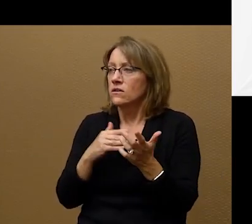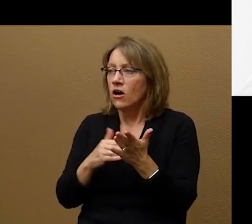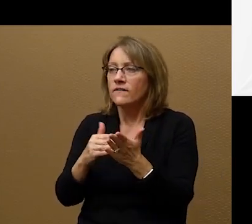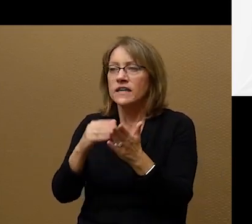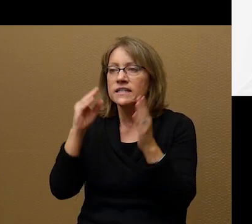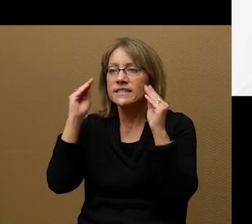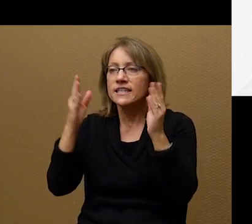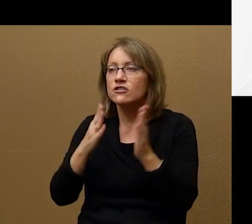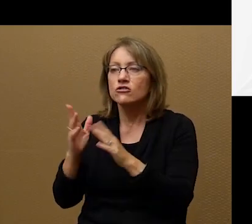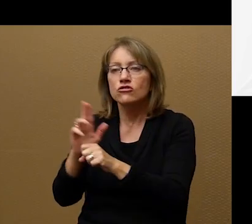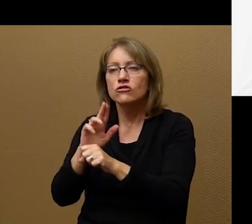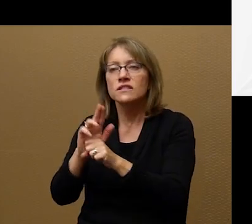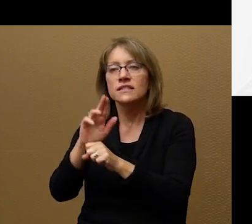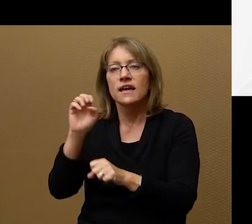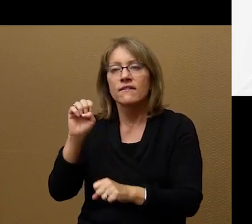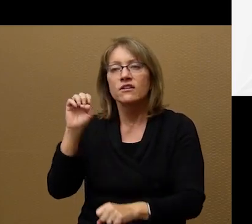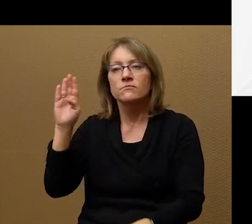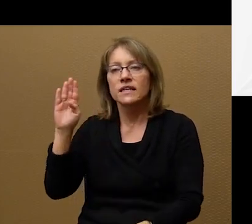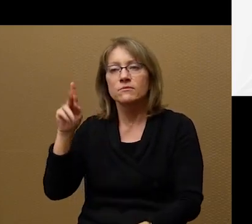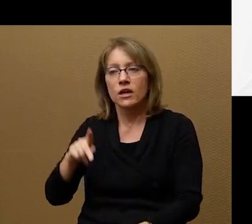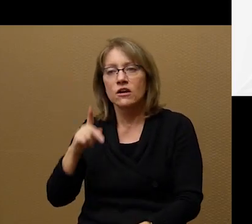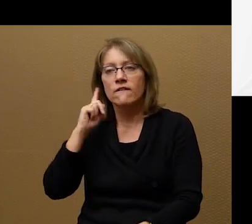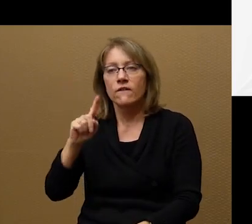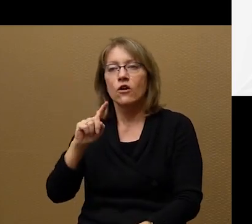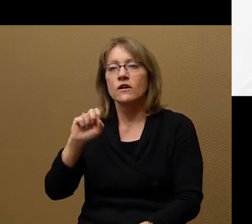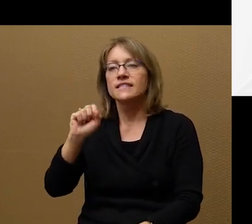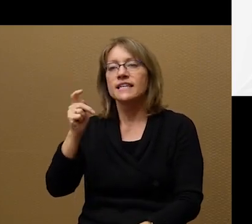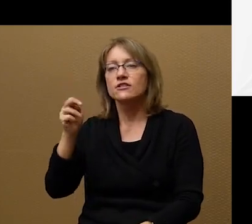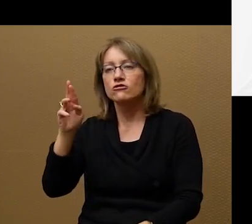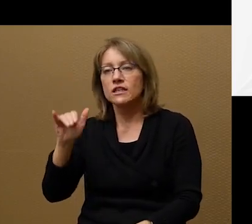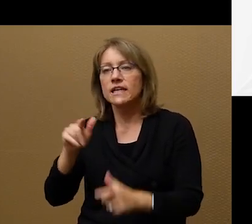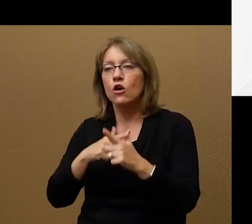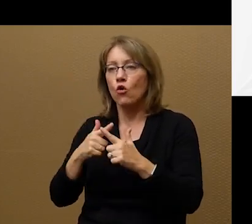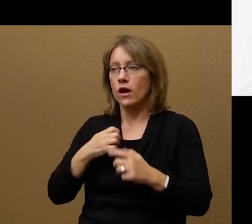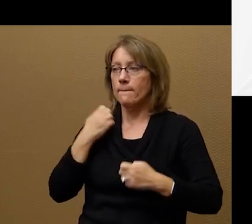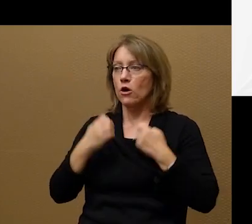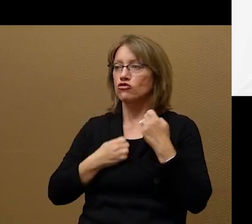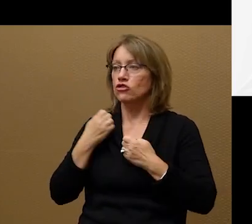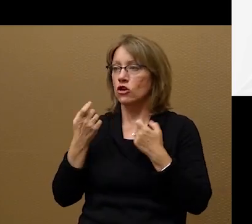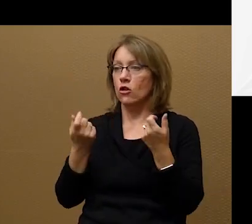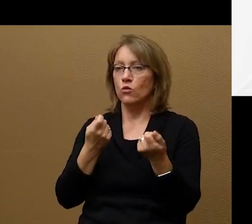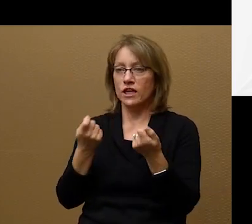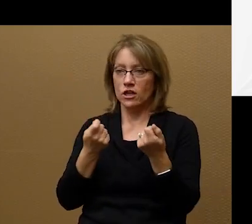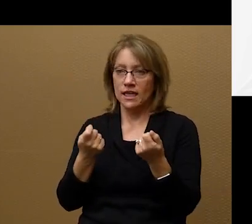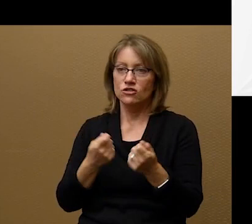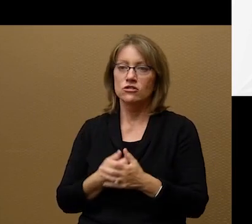use evidence-based practices for sensory or emotional regulations.